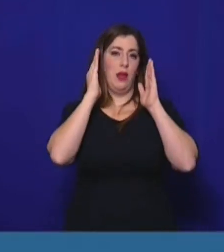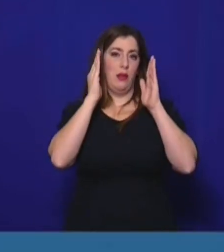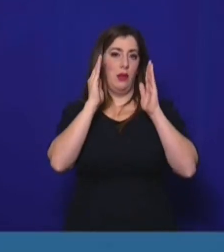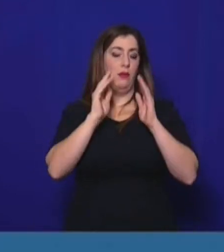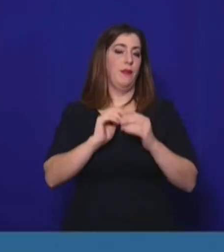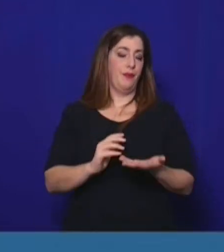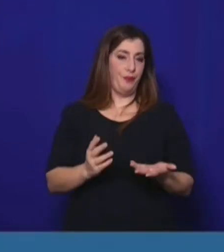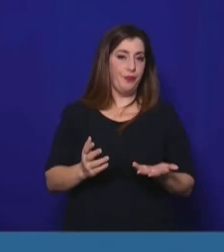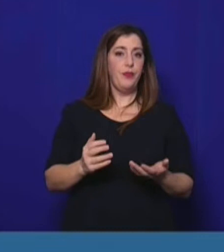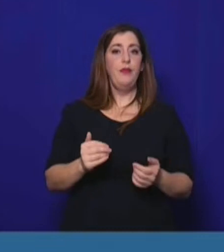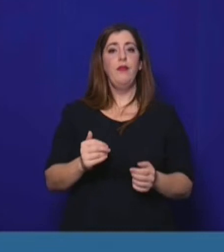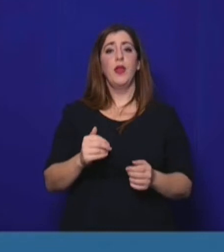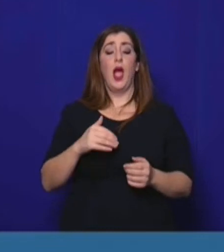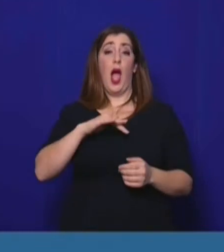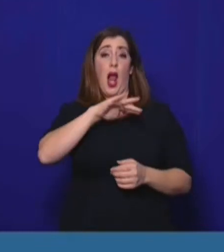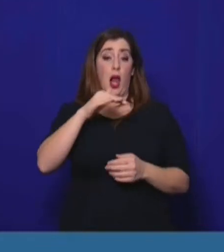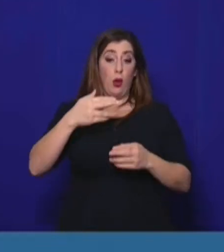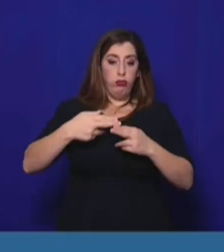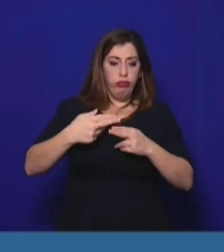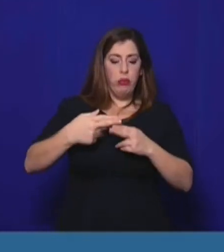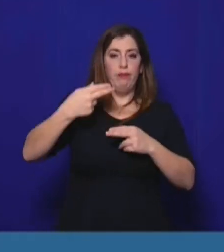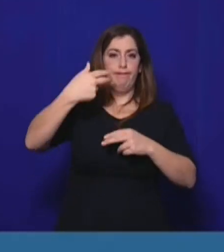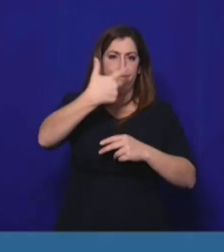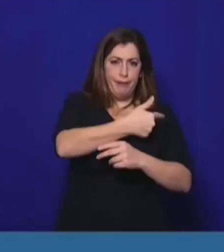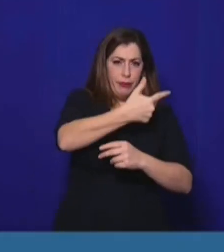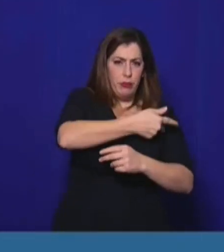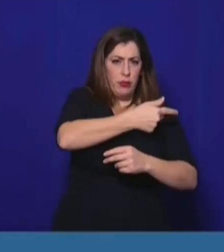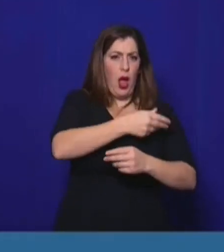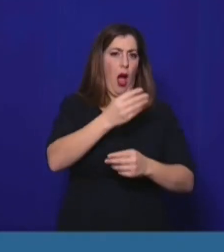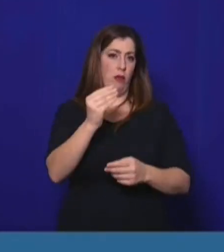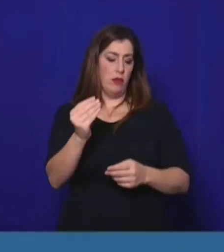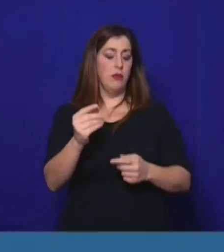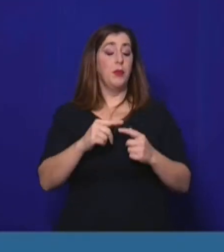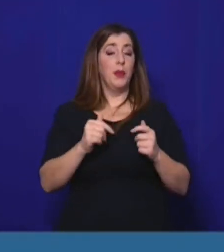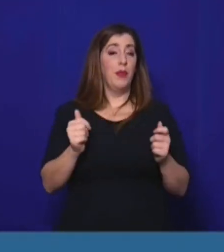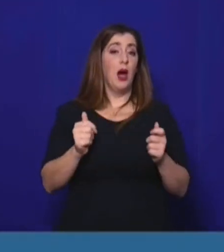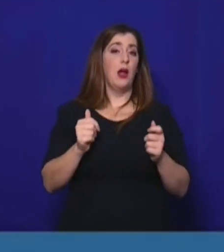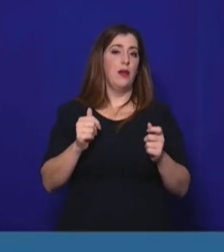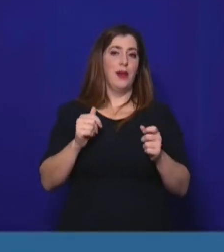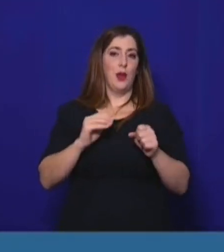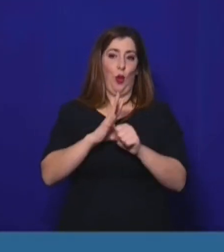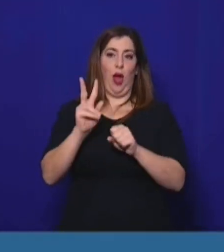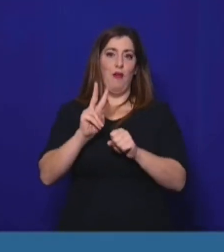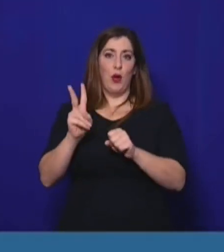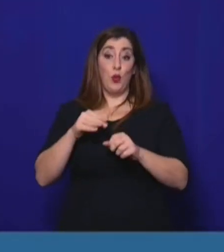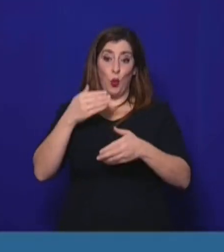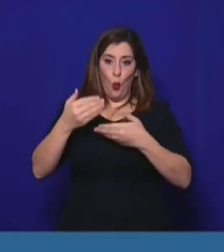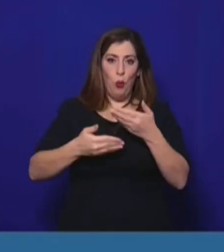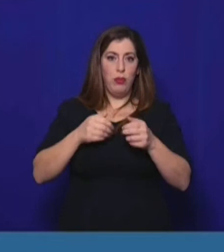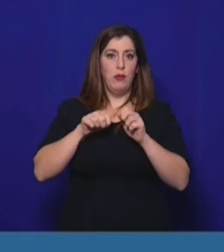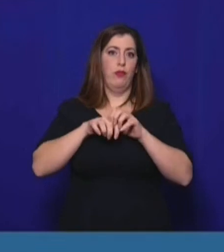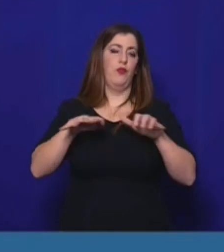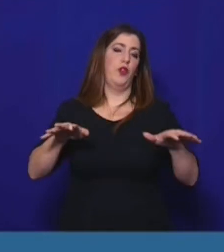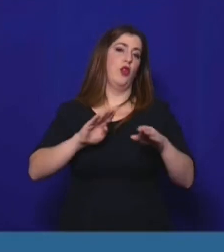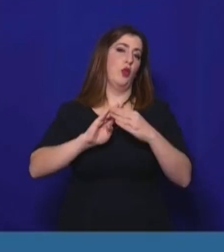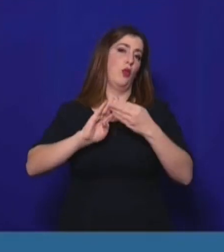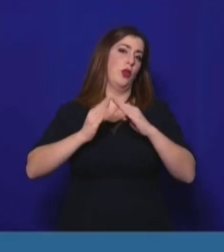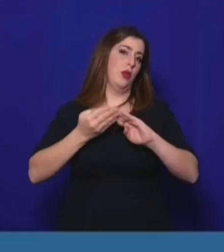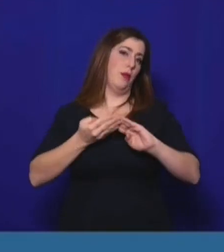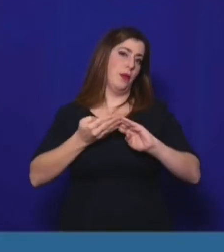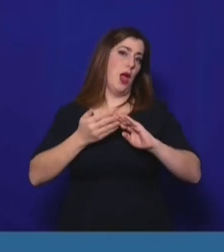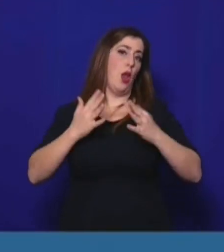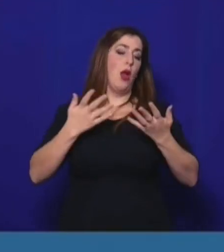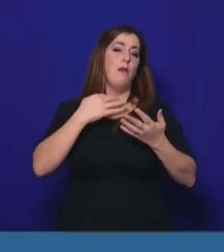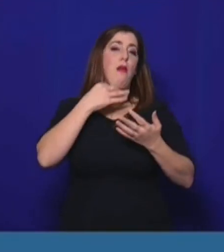bil-mod il-mod jiżdiedu, però għatanna l-pandemija hemmhekk, għatanna l-virus qed jimxi fil-komunità, allura ma nistax